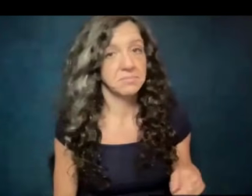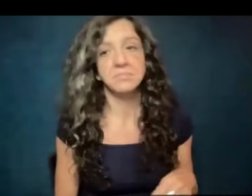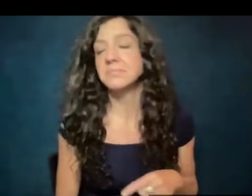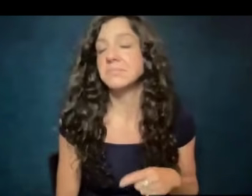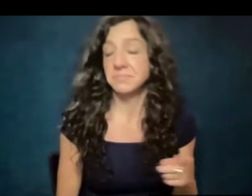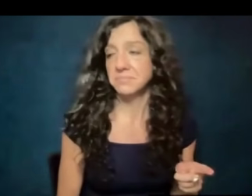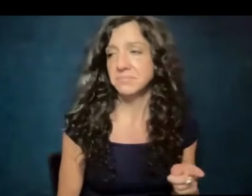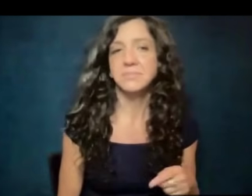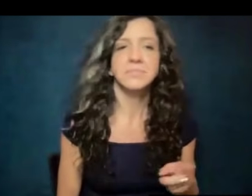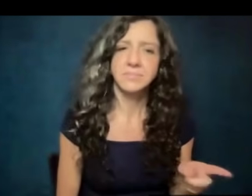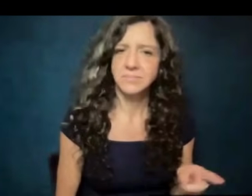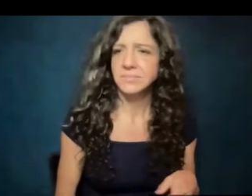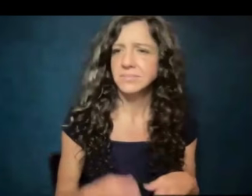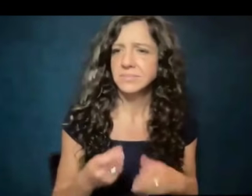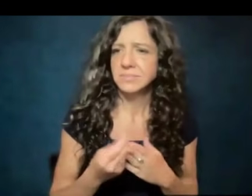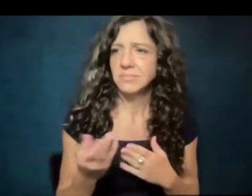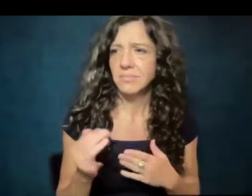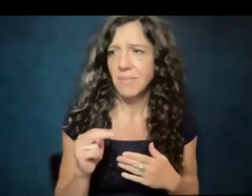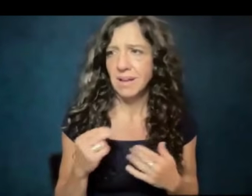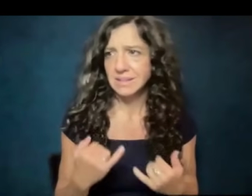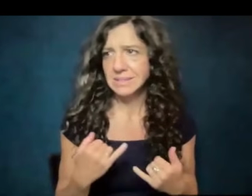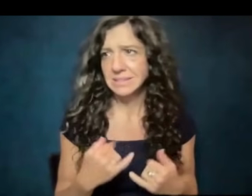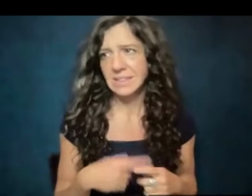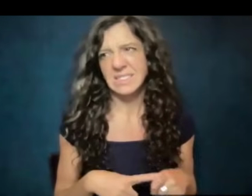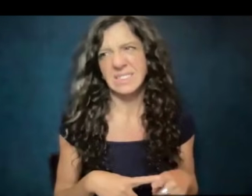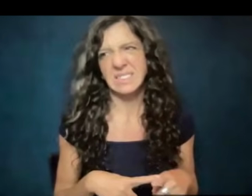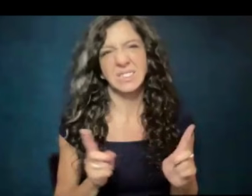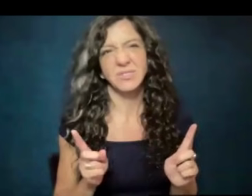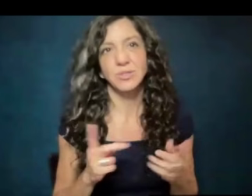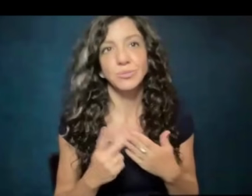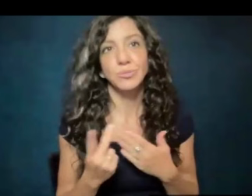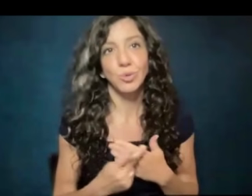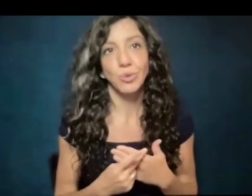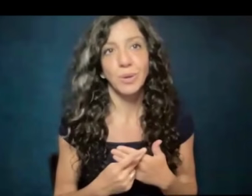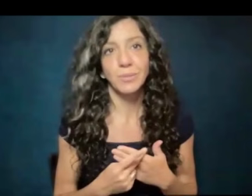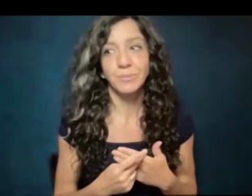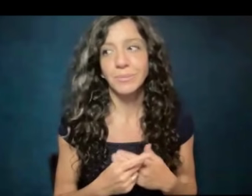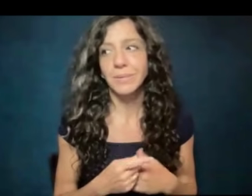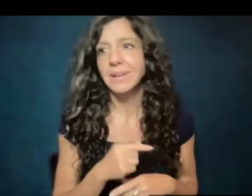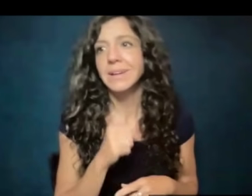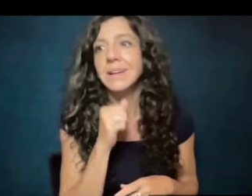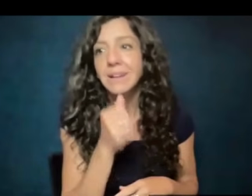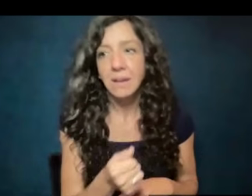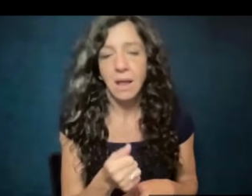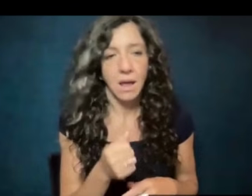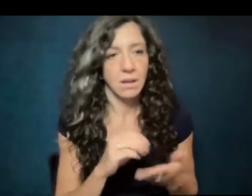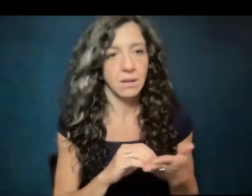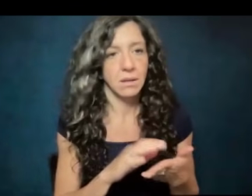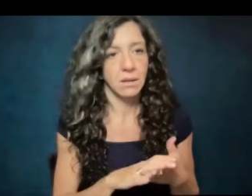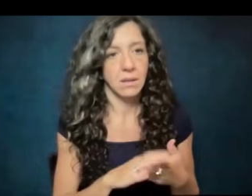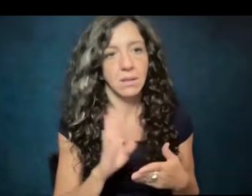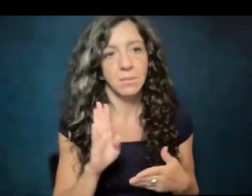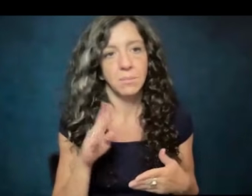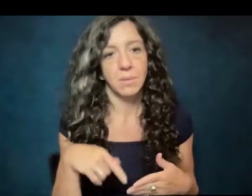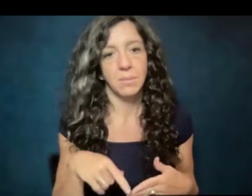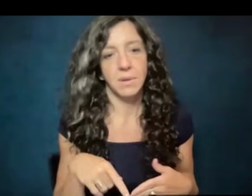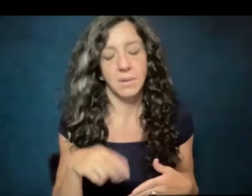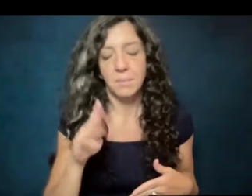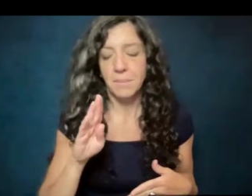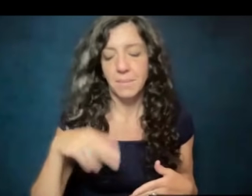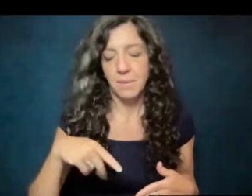ahead. buy-in that we were talking about today is a completely different program that's not noted on the BPQI at all.